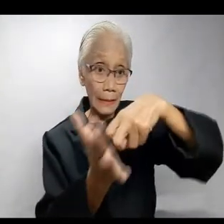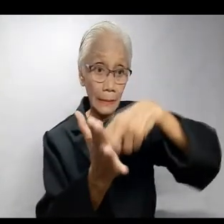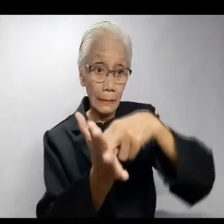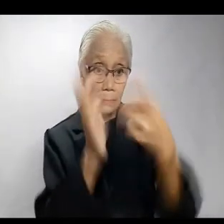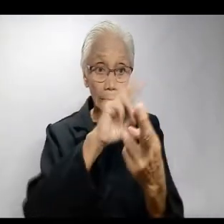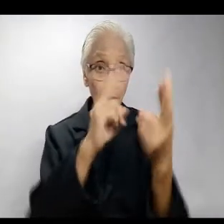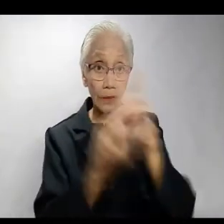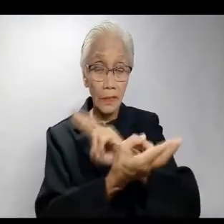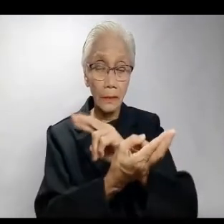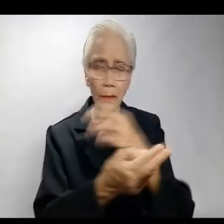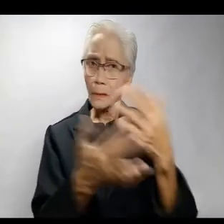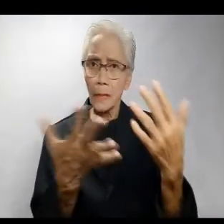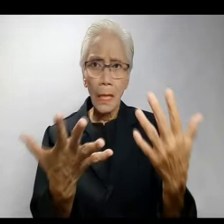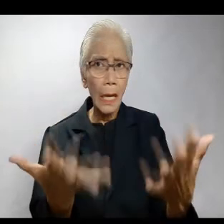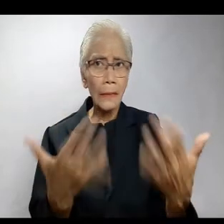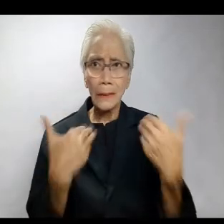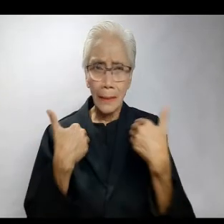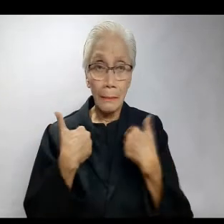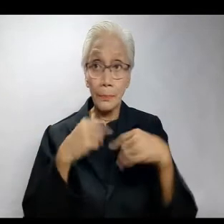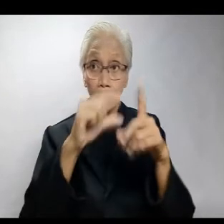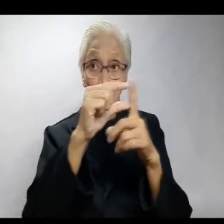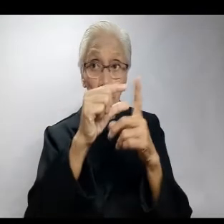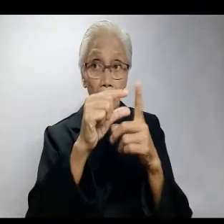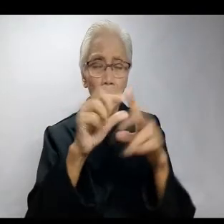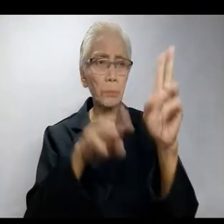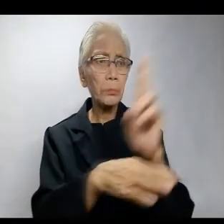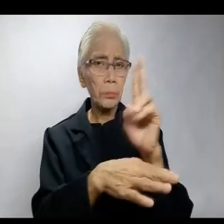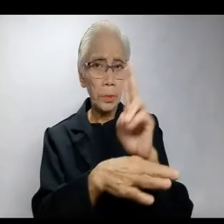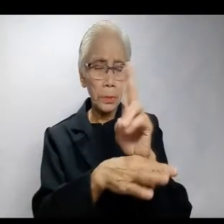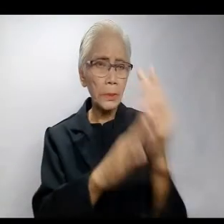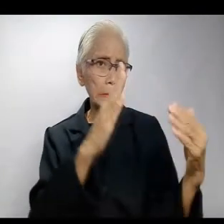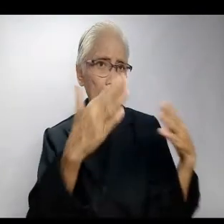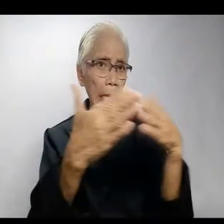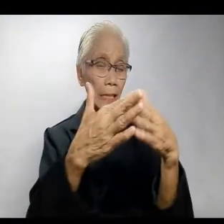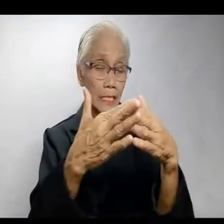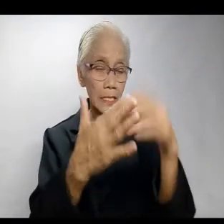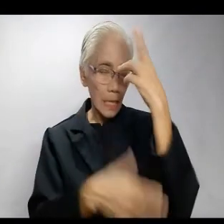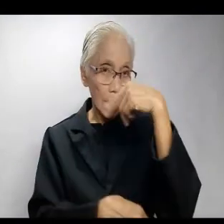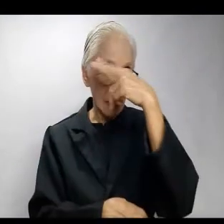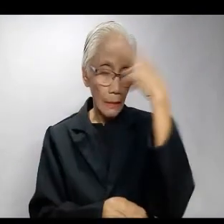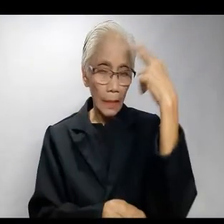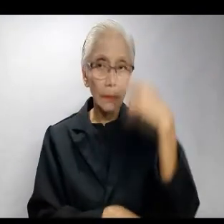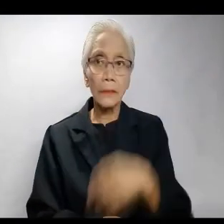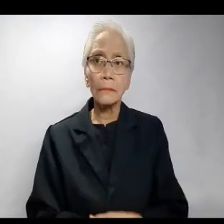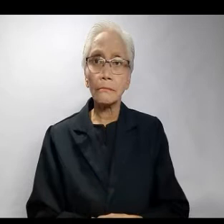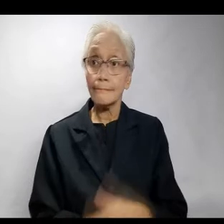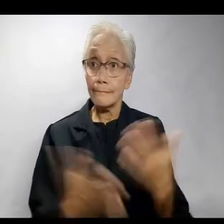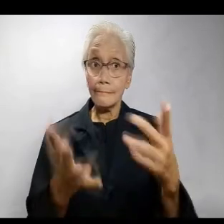Protestant Reformation as a pejorative term used against